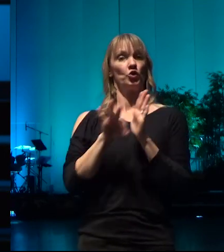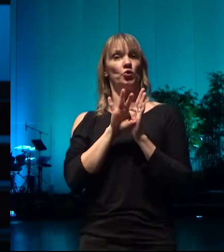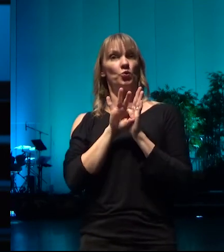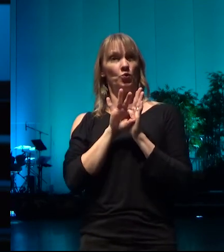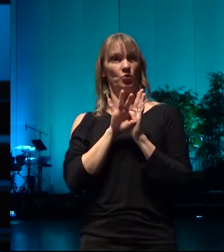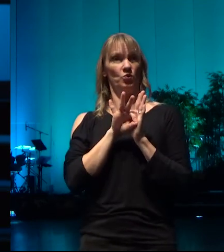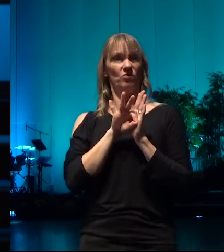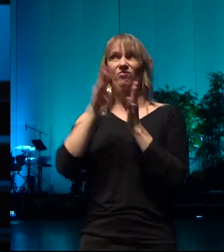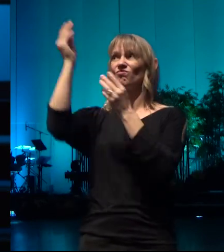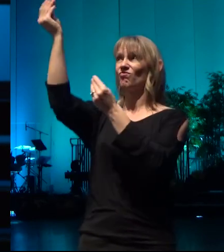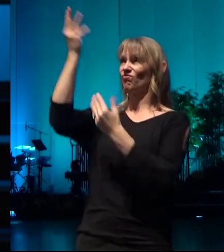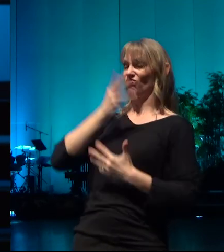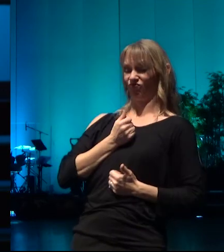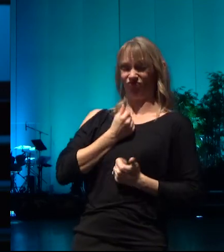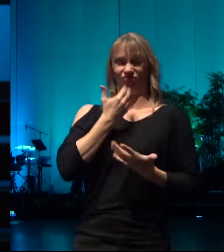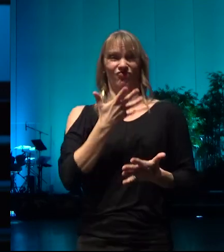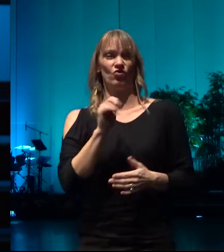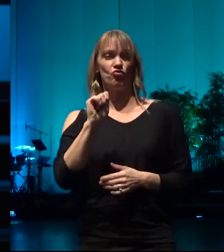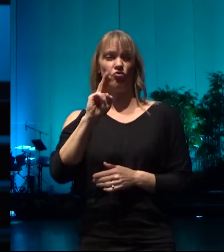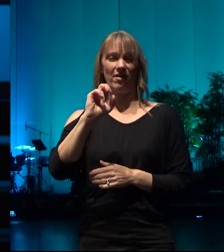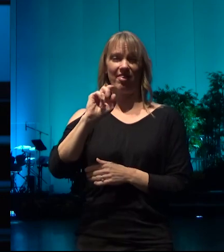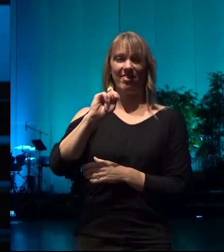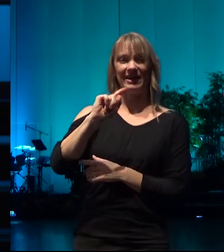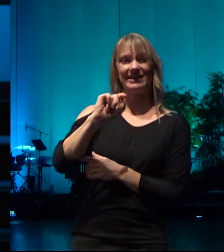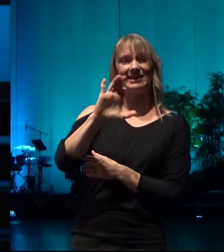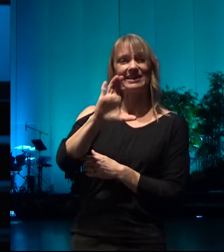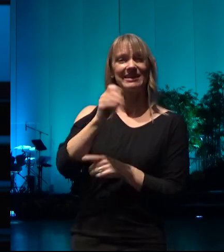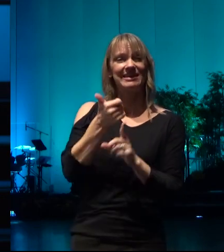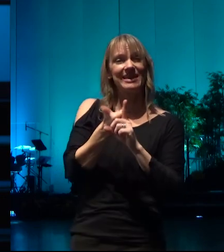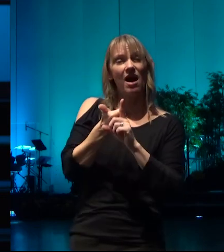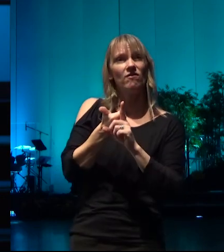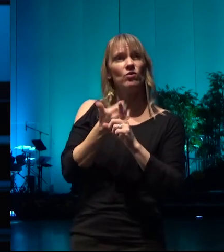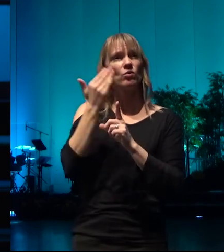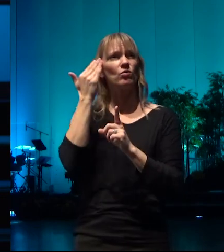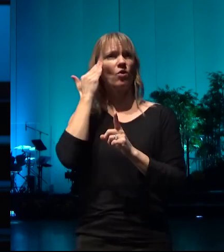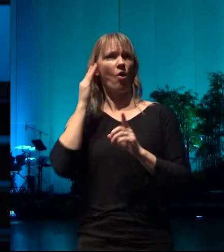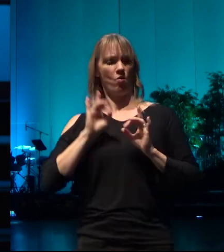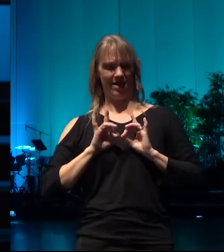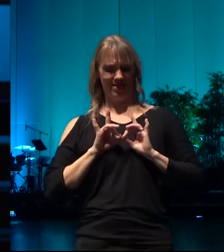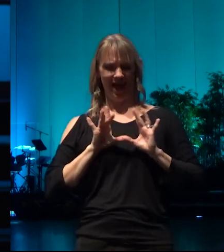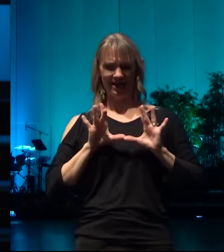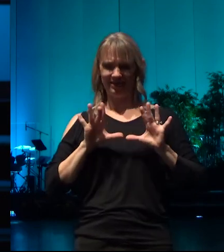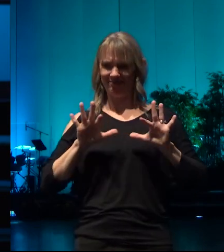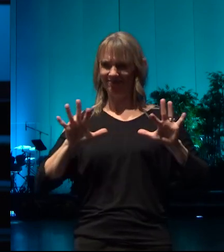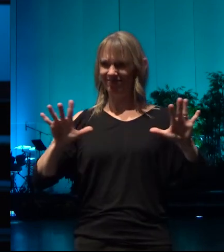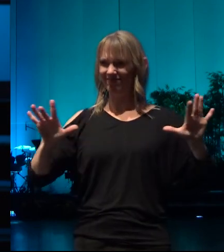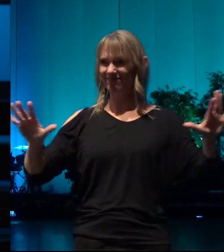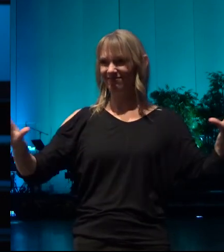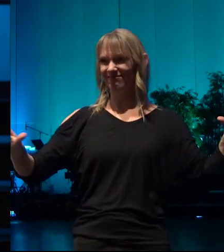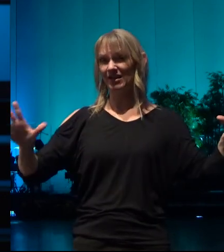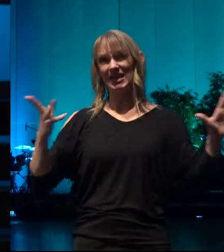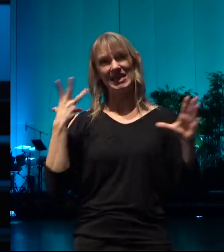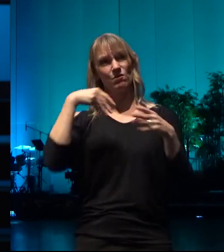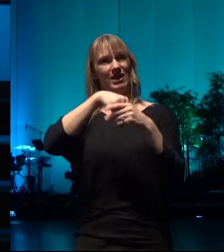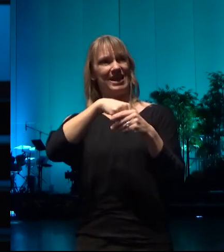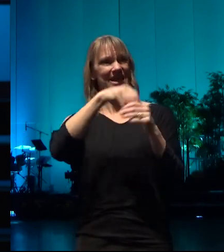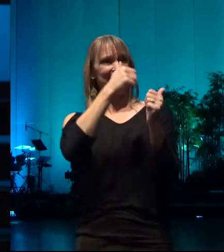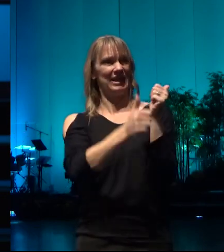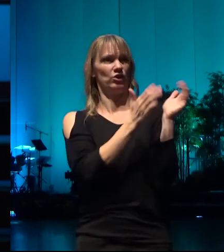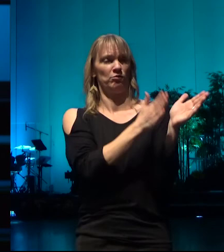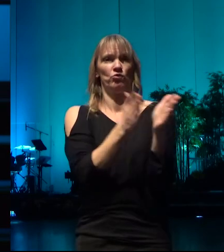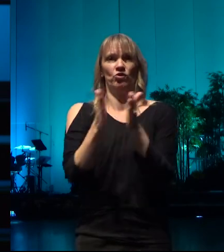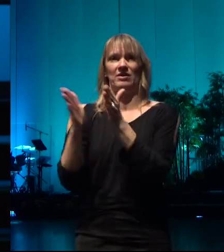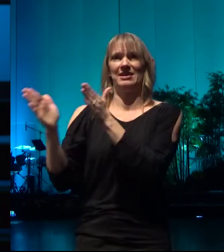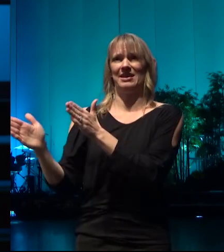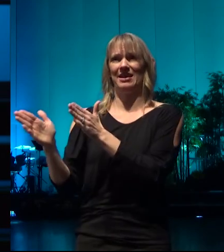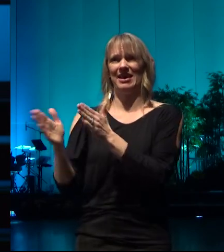uniquely expressed. We are it, we live it, we are real, we are connected.